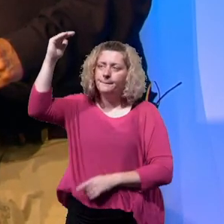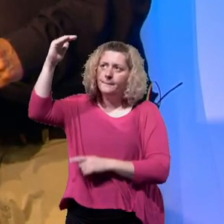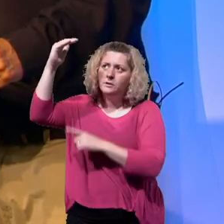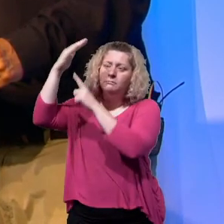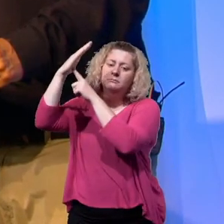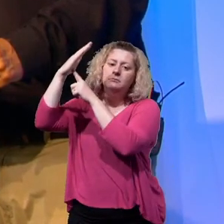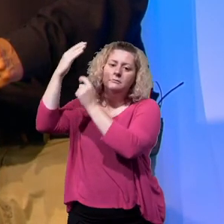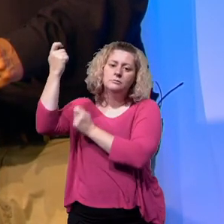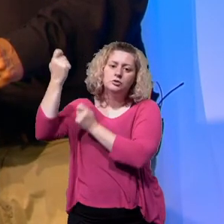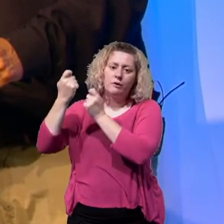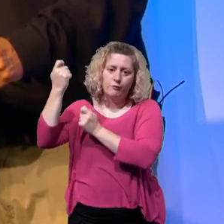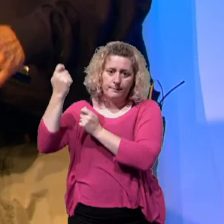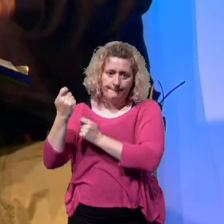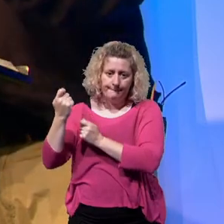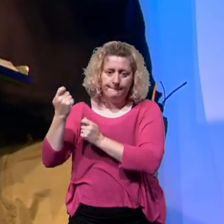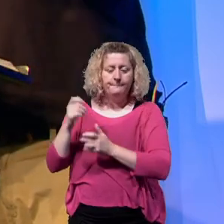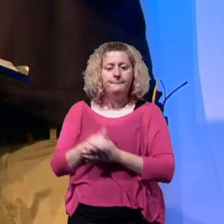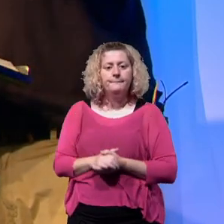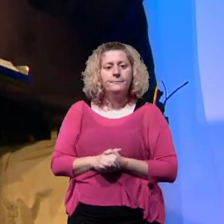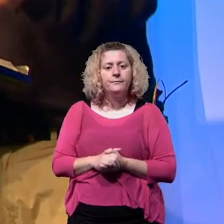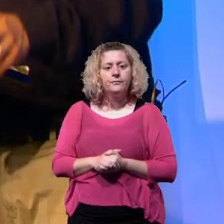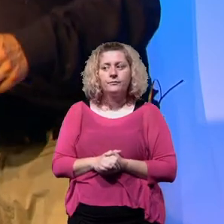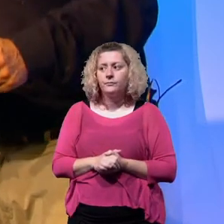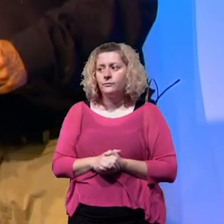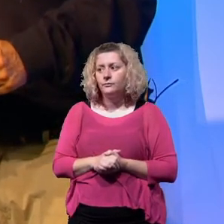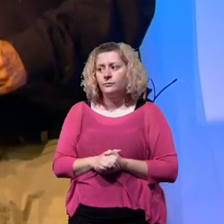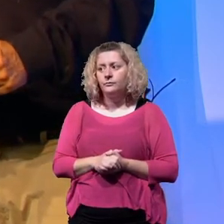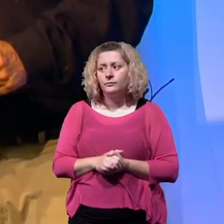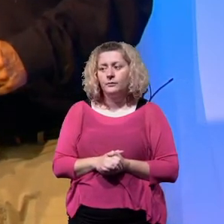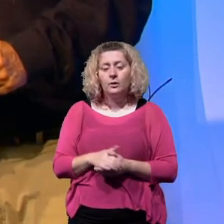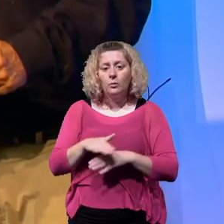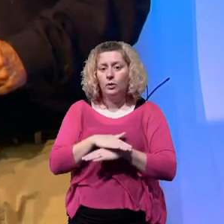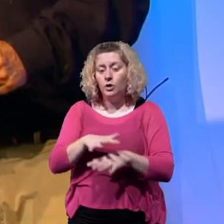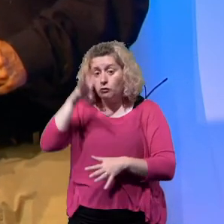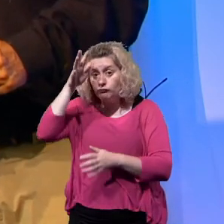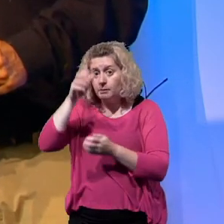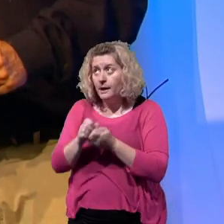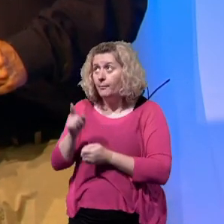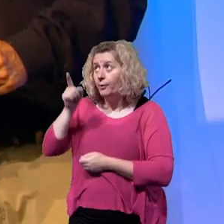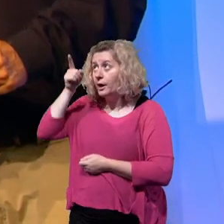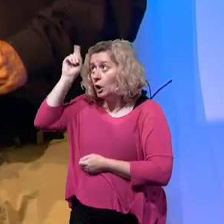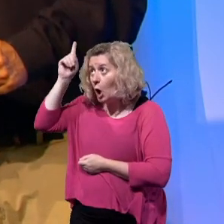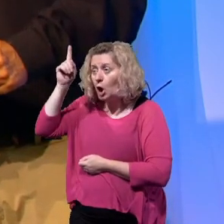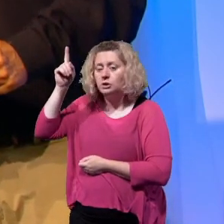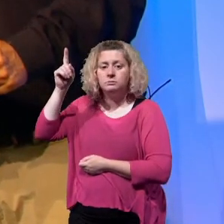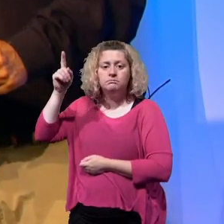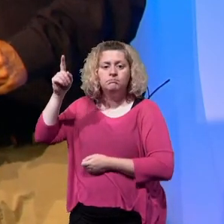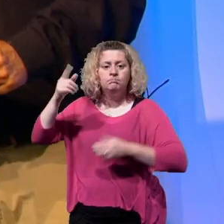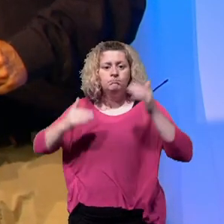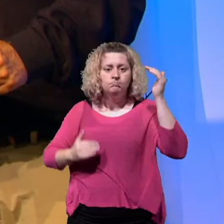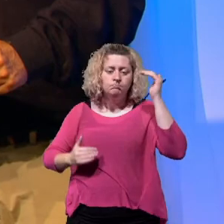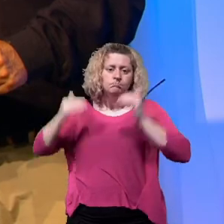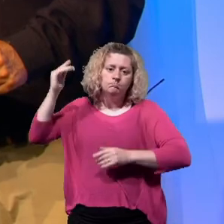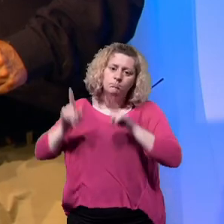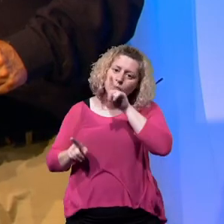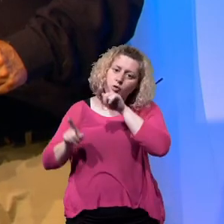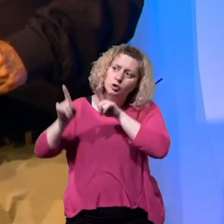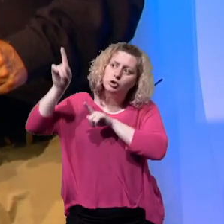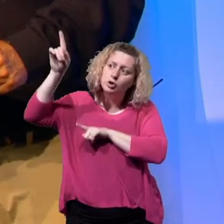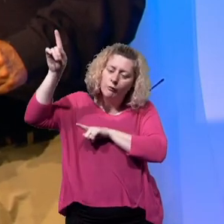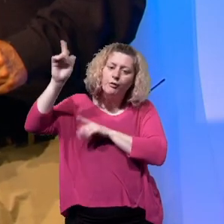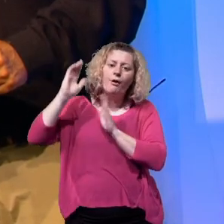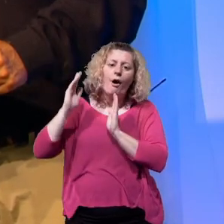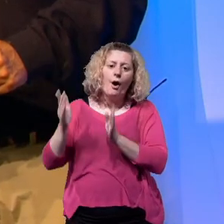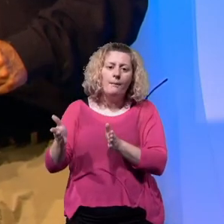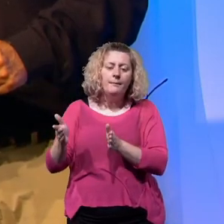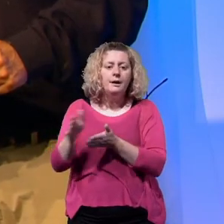Because if we're not embracing the sovereignty of God as leaders, then in terms of our own and the pastoral